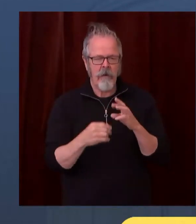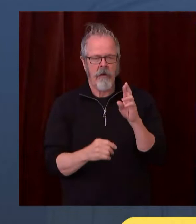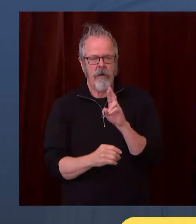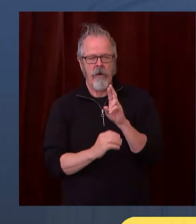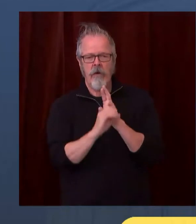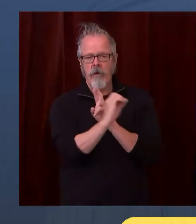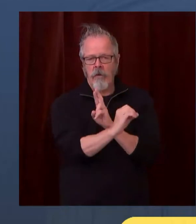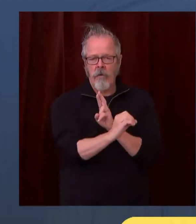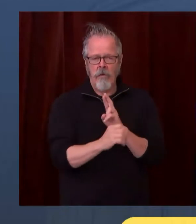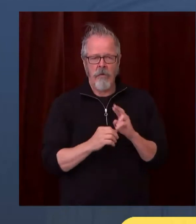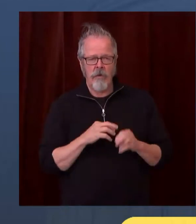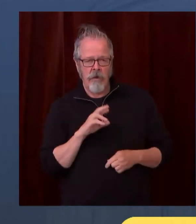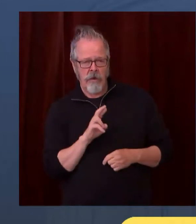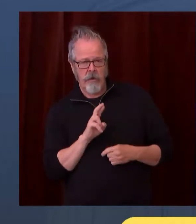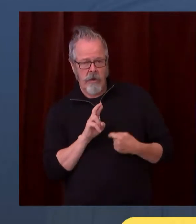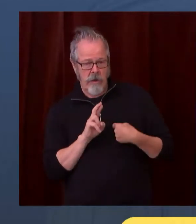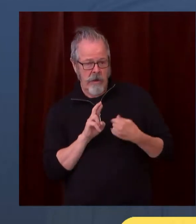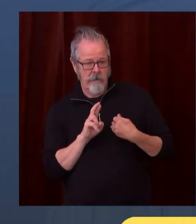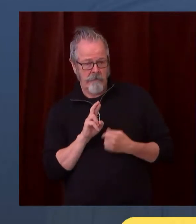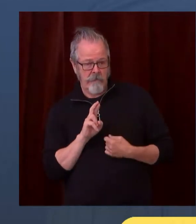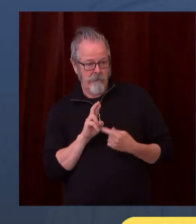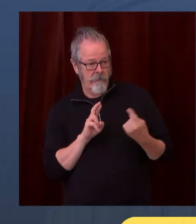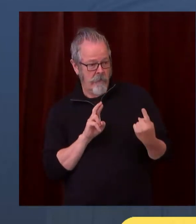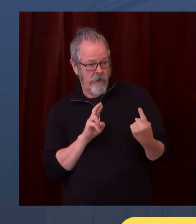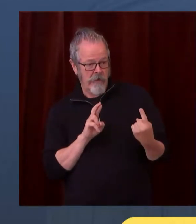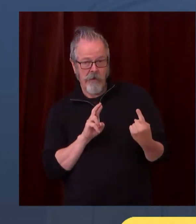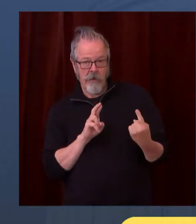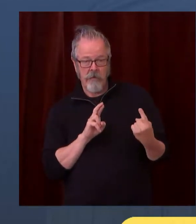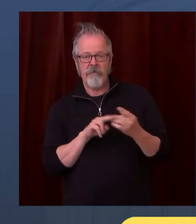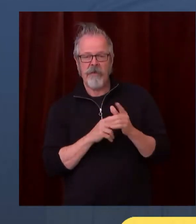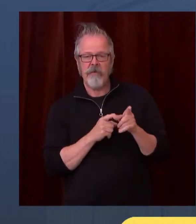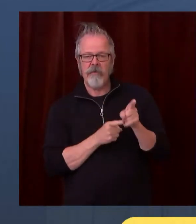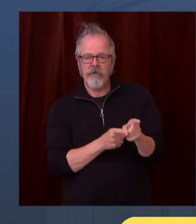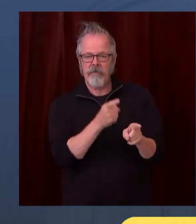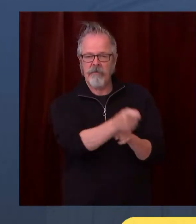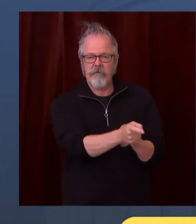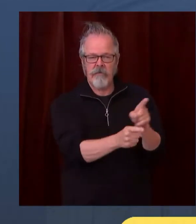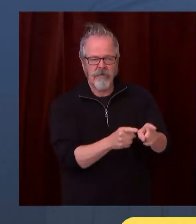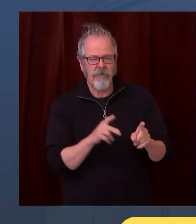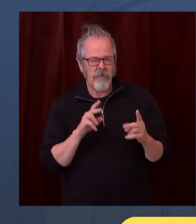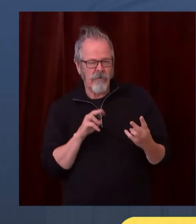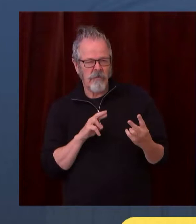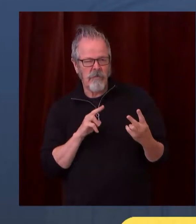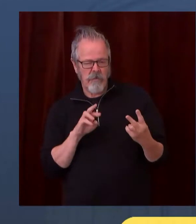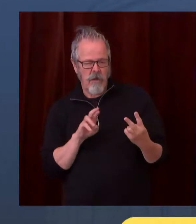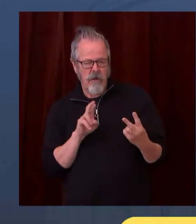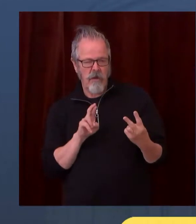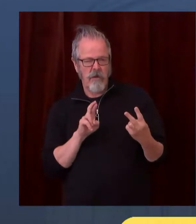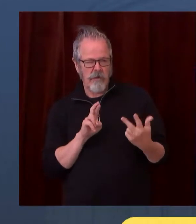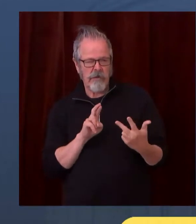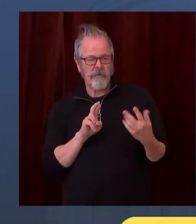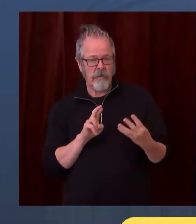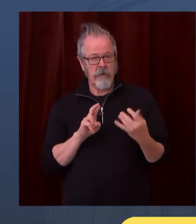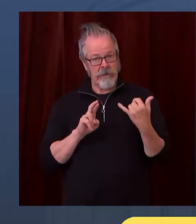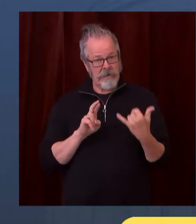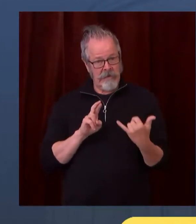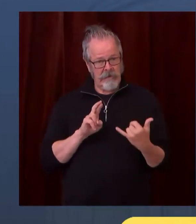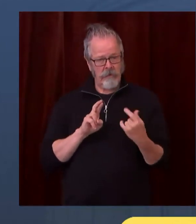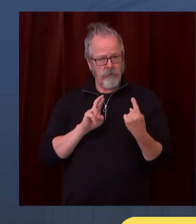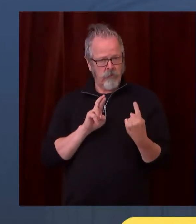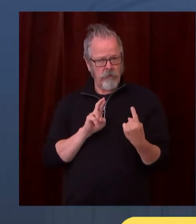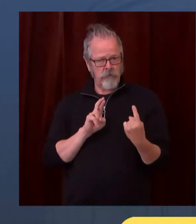infects. We think that number is about 1. That means every person who's infected infects one more